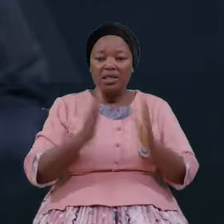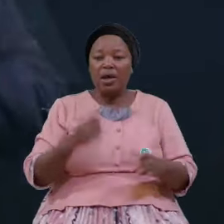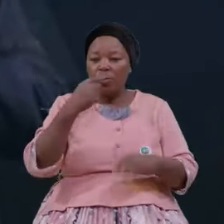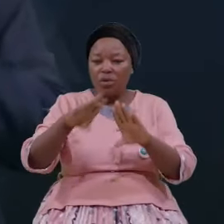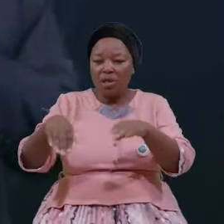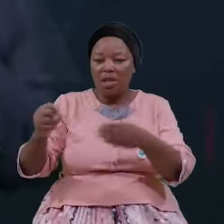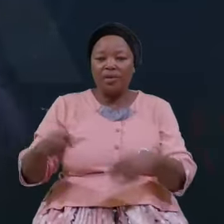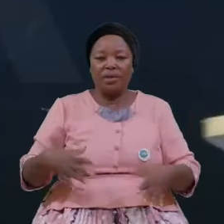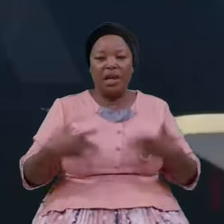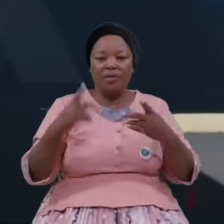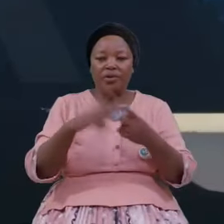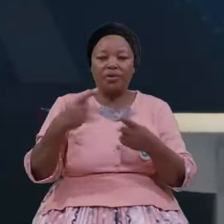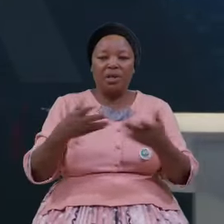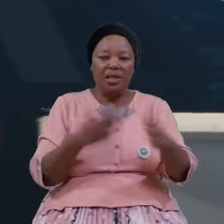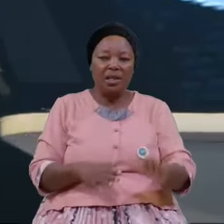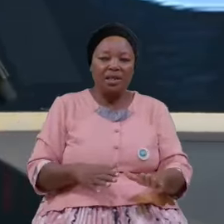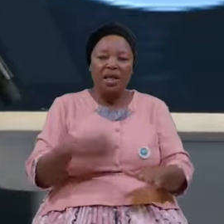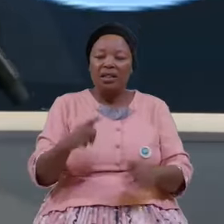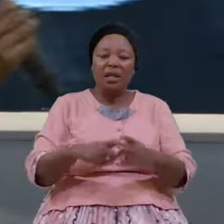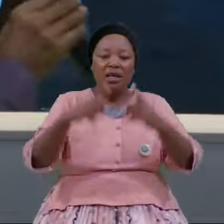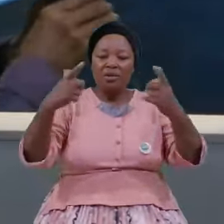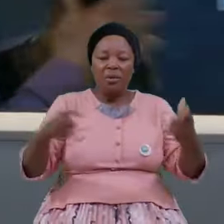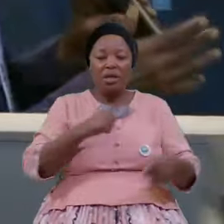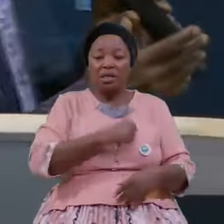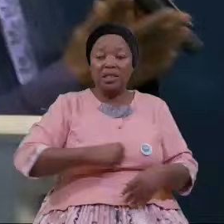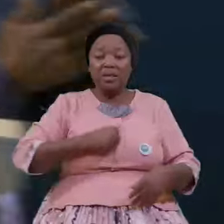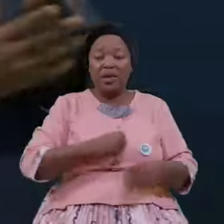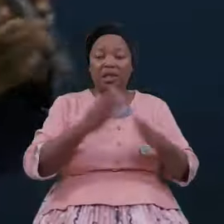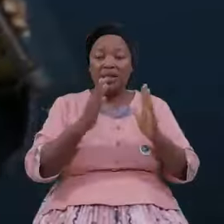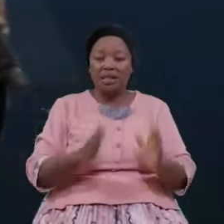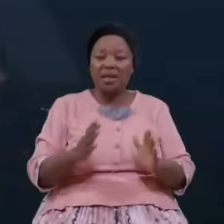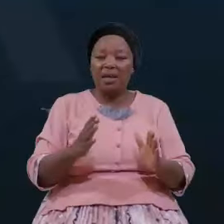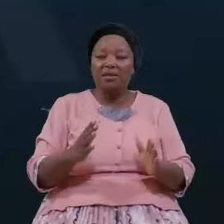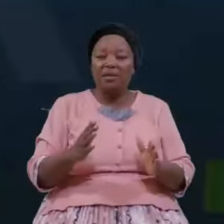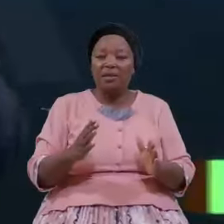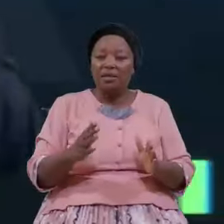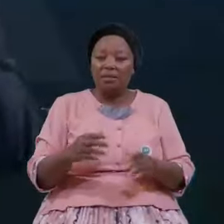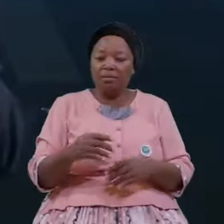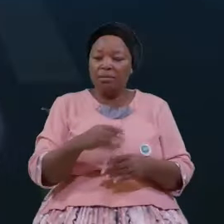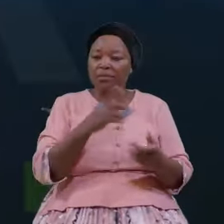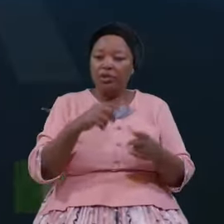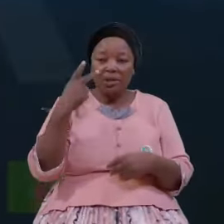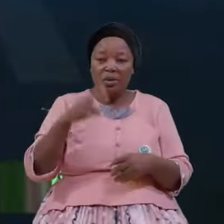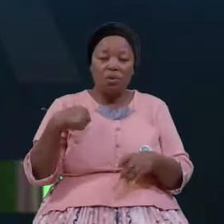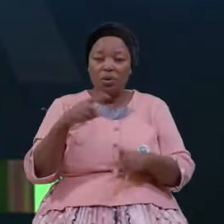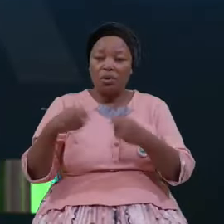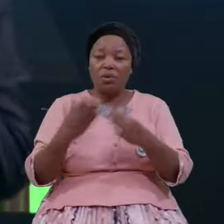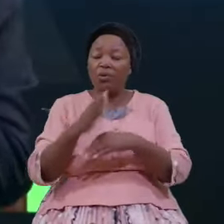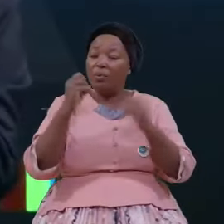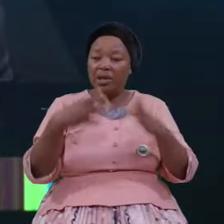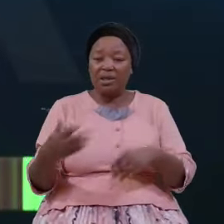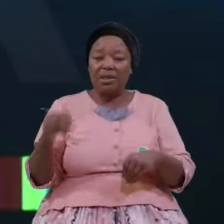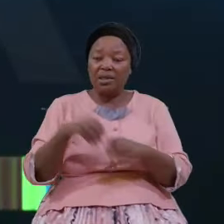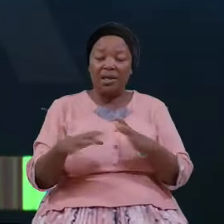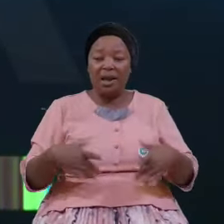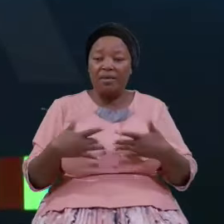the dead. The great sympathizer. You see, we go through many things in life. And as we go